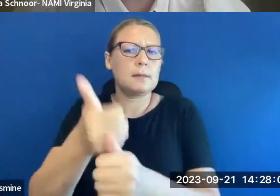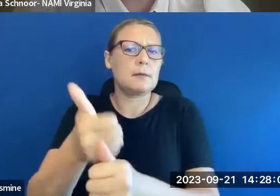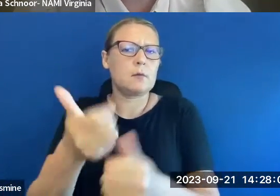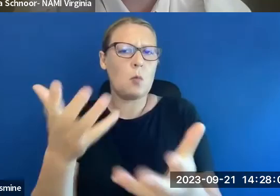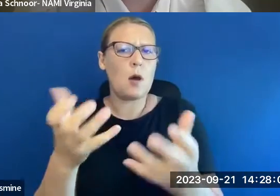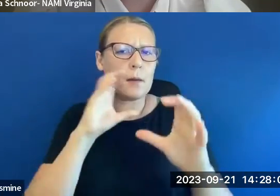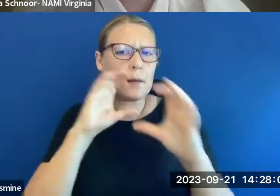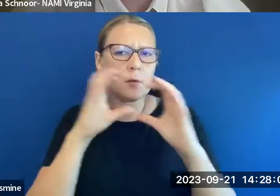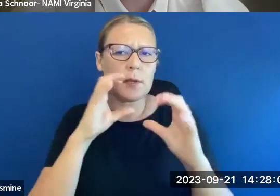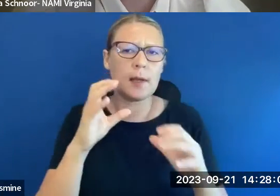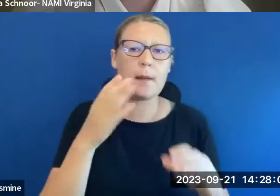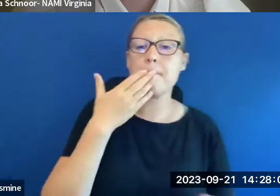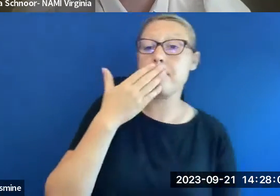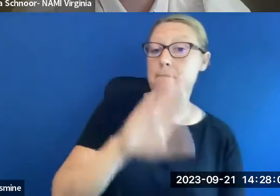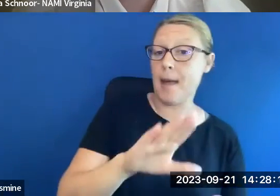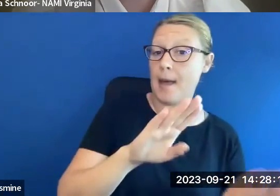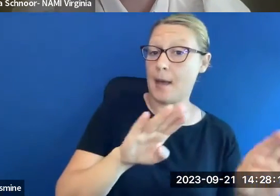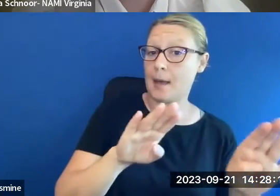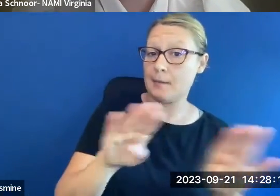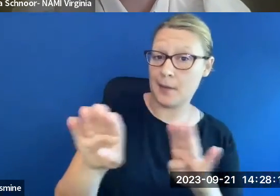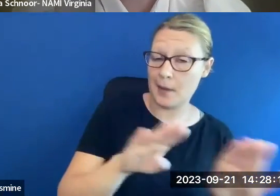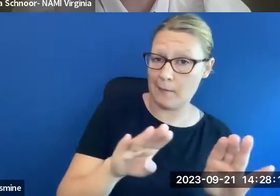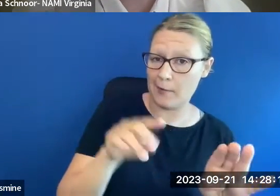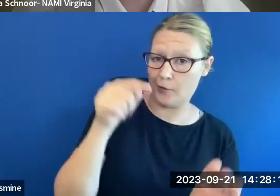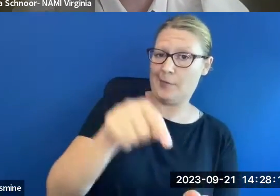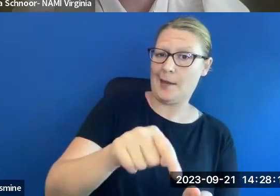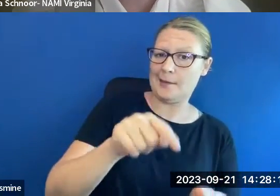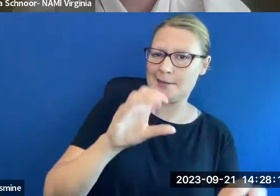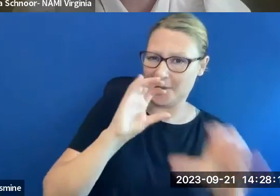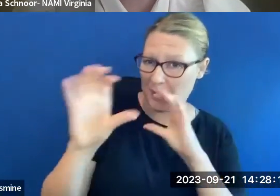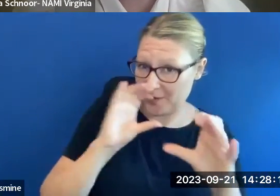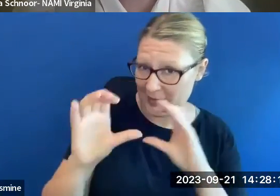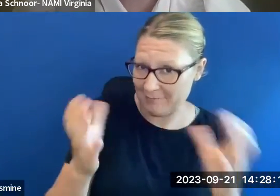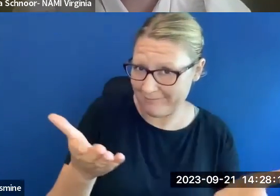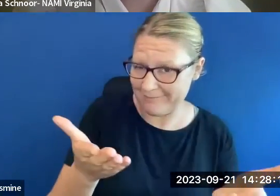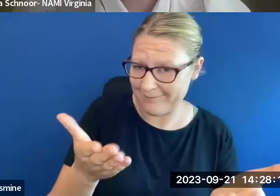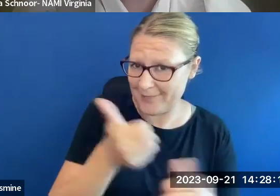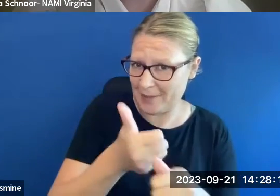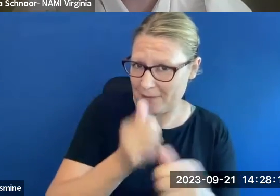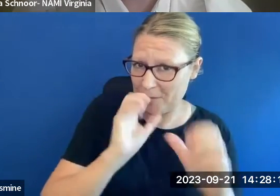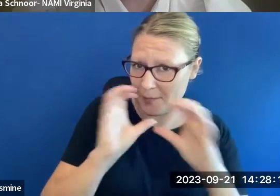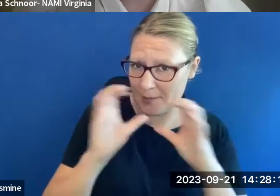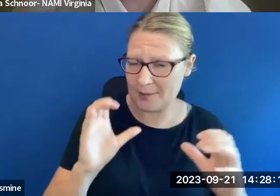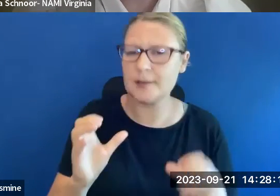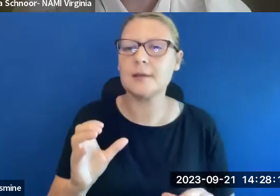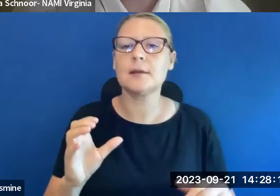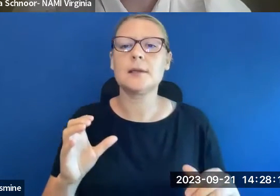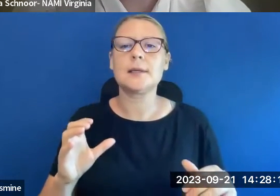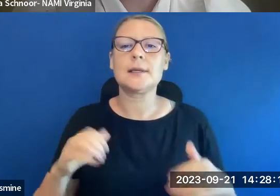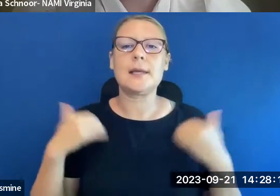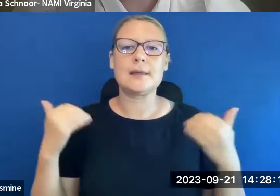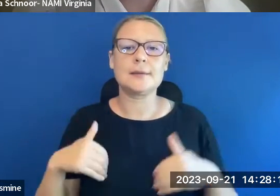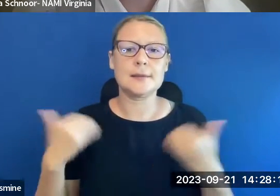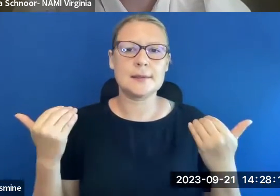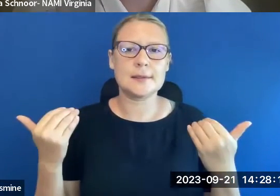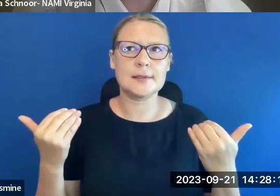bad behavior is communication, okay? Kids